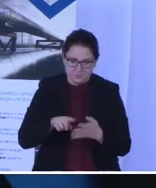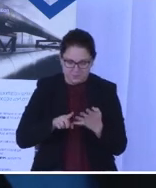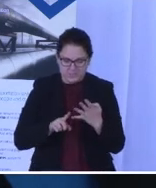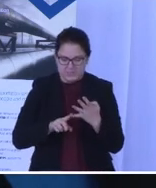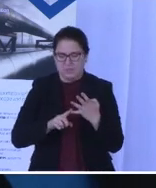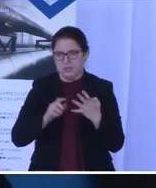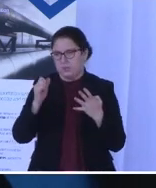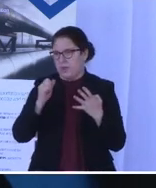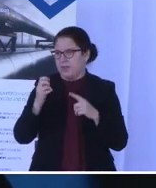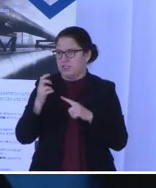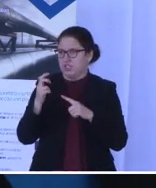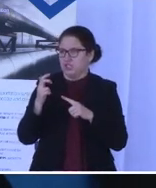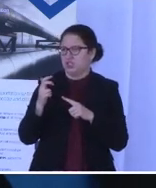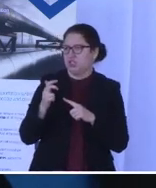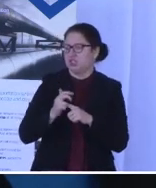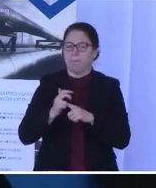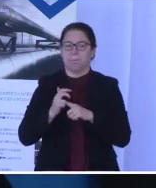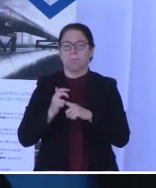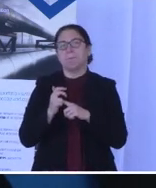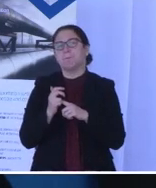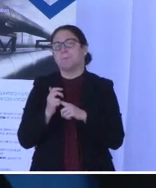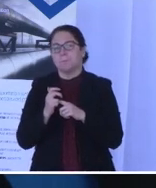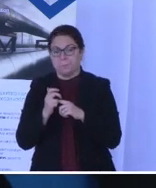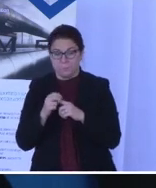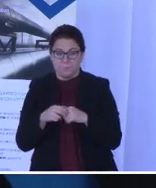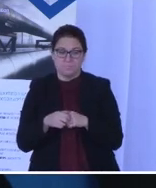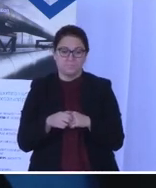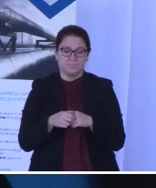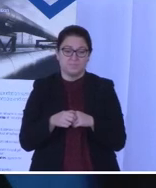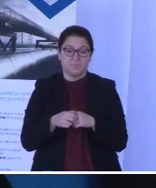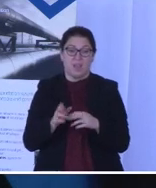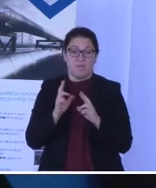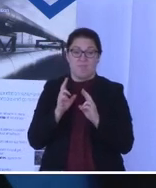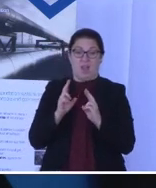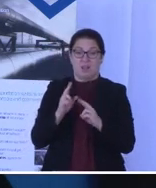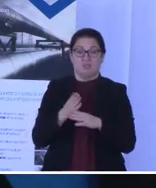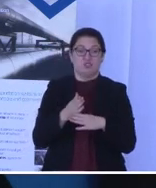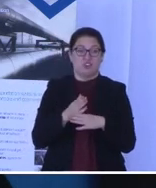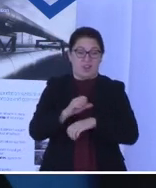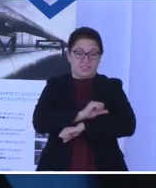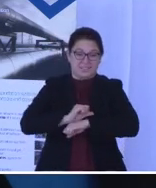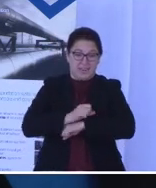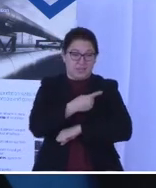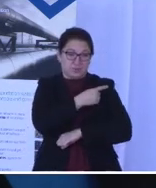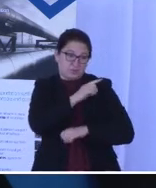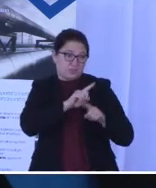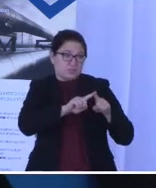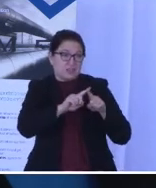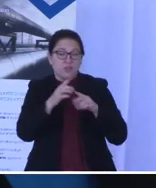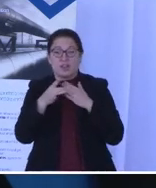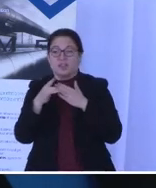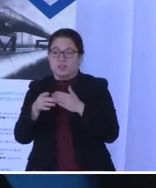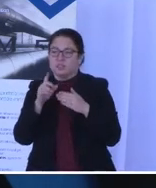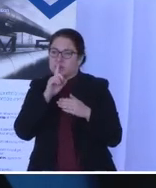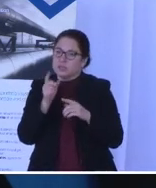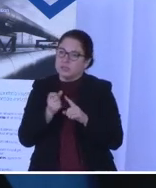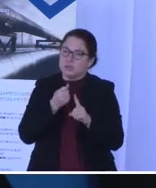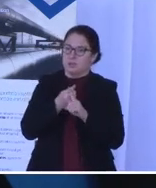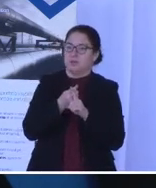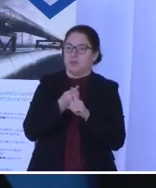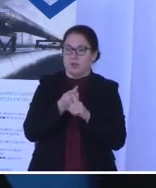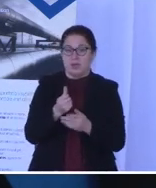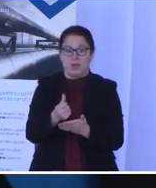of singing. I'm really looking forward to that. I'm honored to share the stage with influential leaders who helped pave the way for our